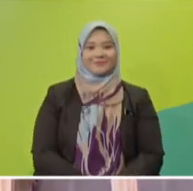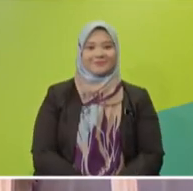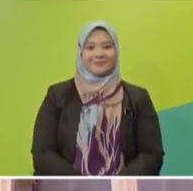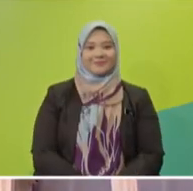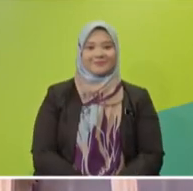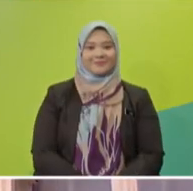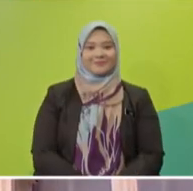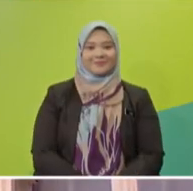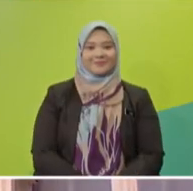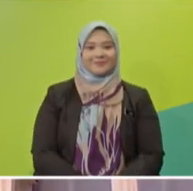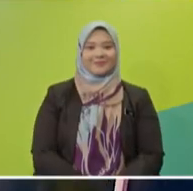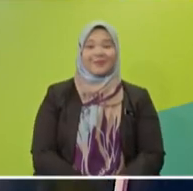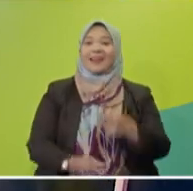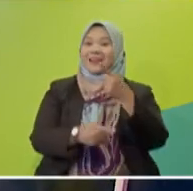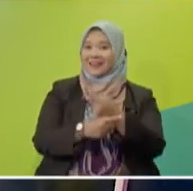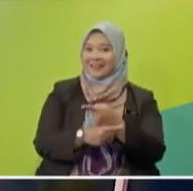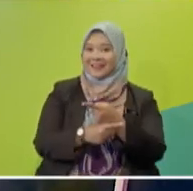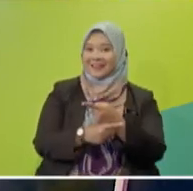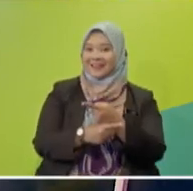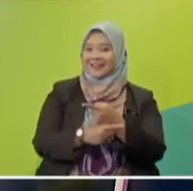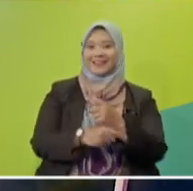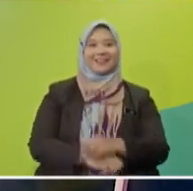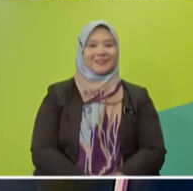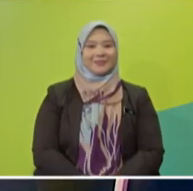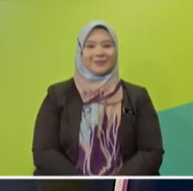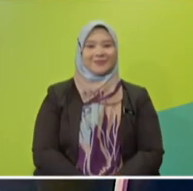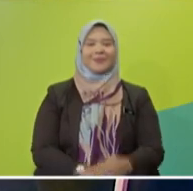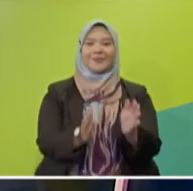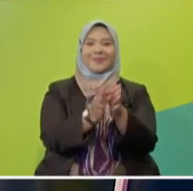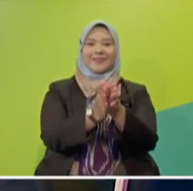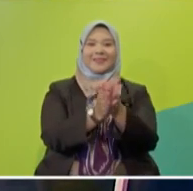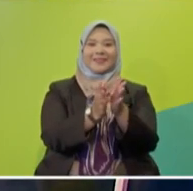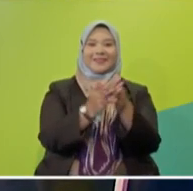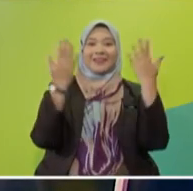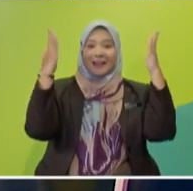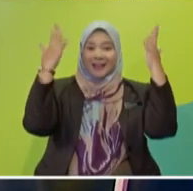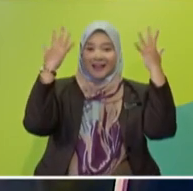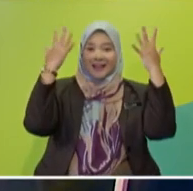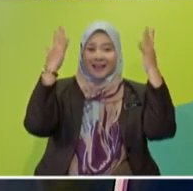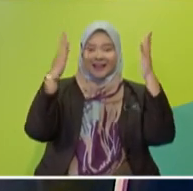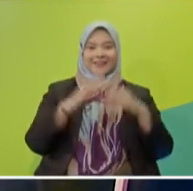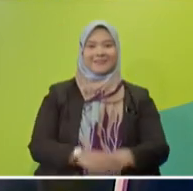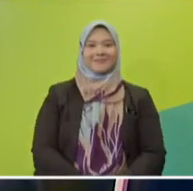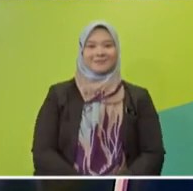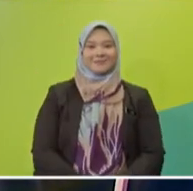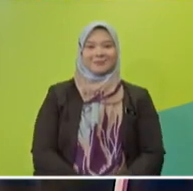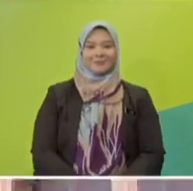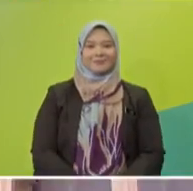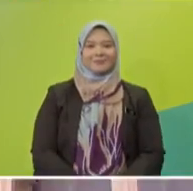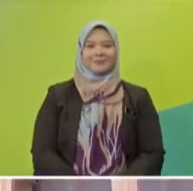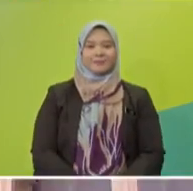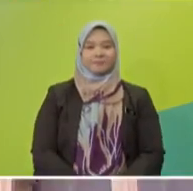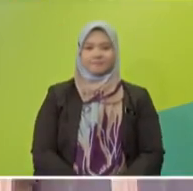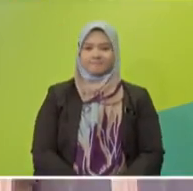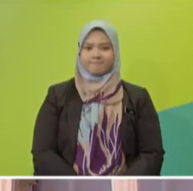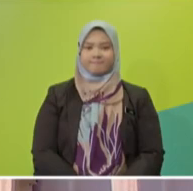Yes. Yes! It's the og. Dog. Dog. Well done, Chris. Well done. Thank you, teacher. Okay, now, can we start